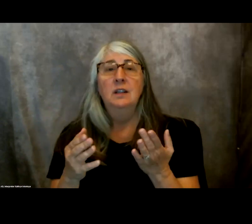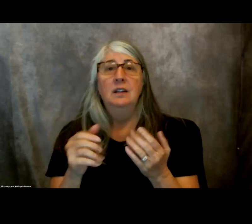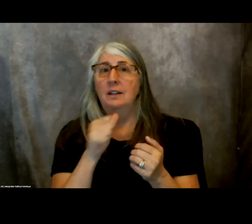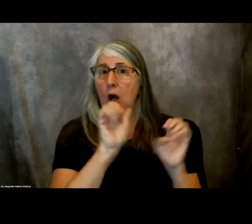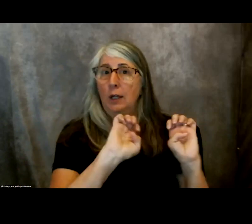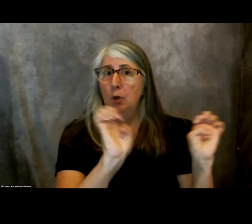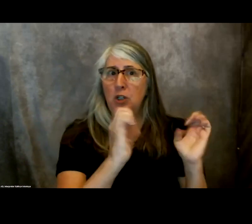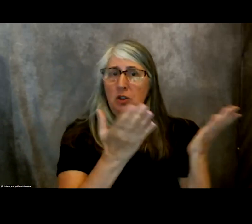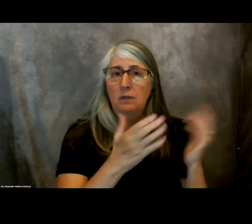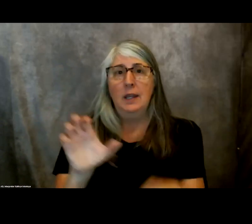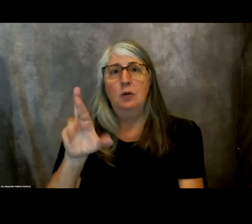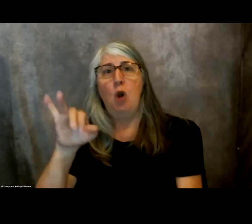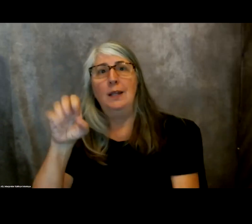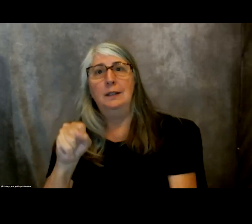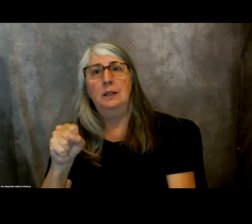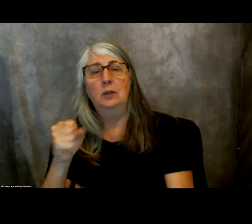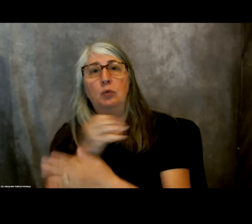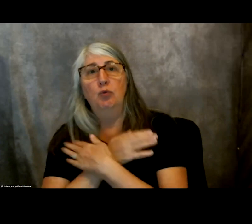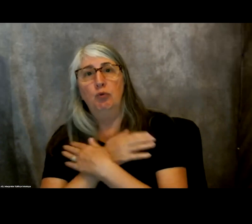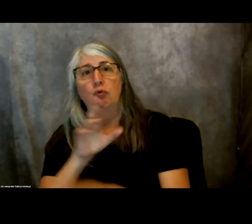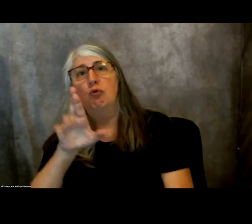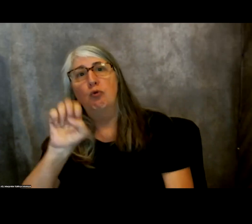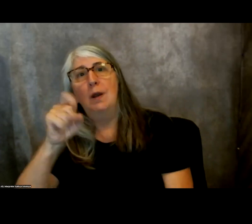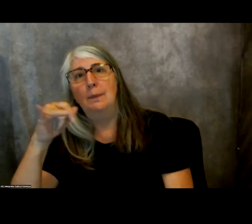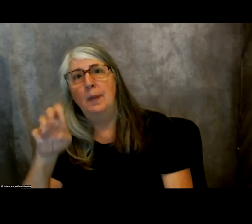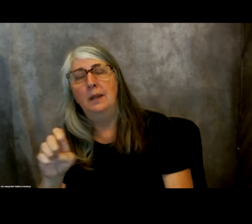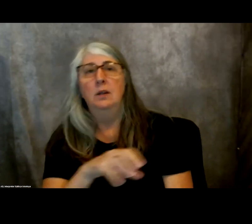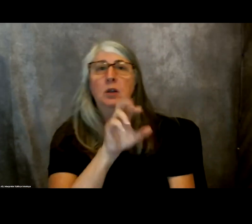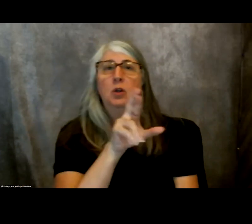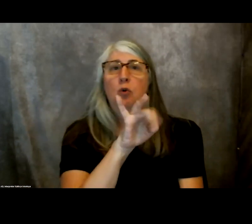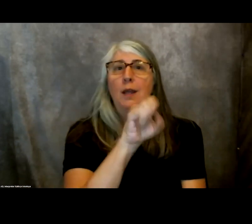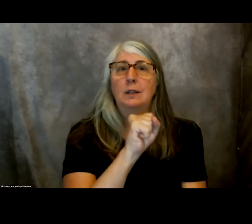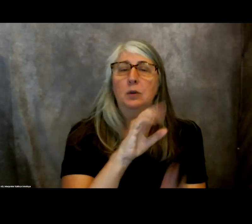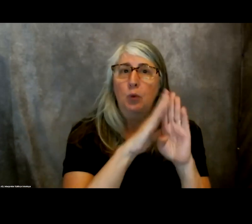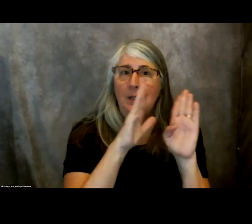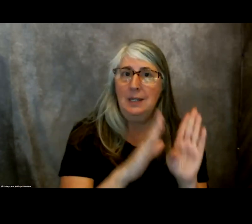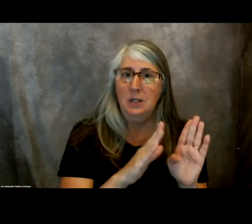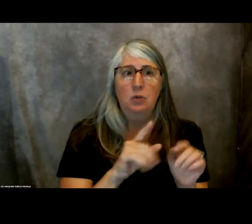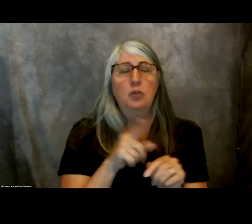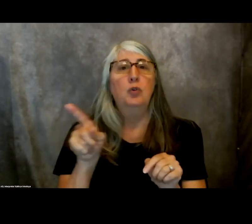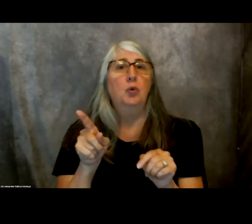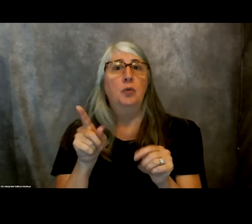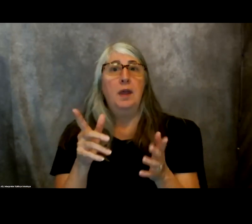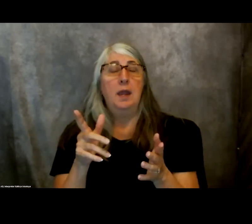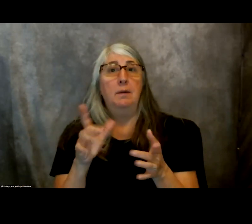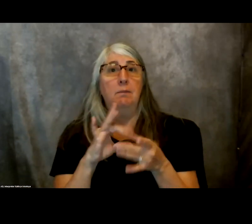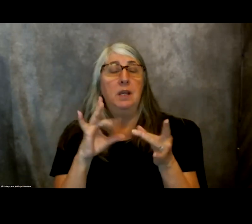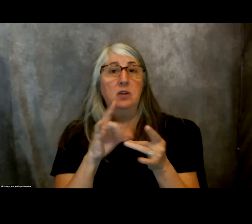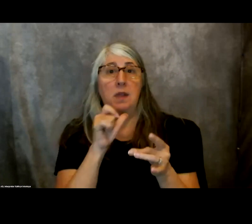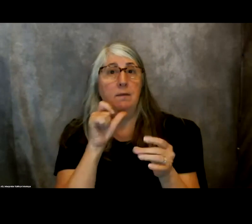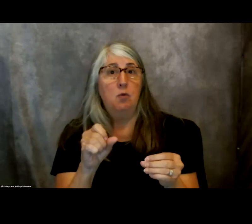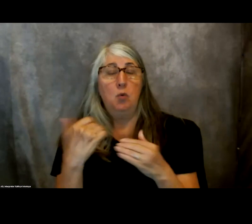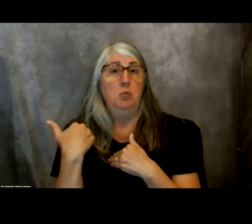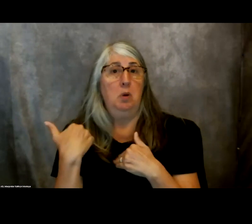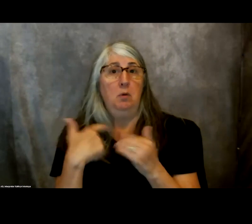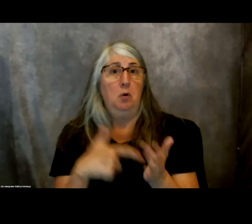such as crisis respite and crisis residential. So they argue that they have no obligation to pay, and they claim they don't